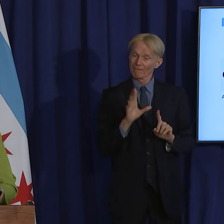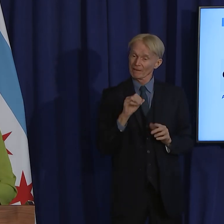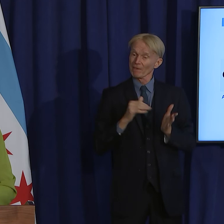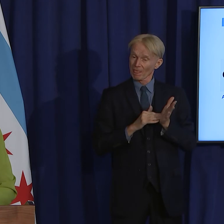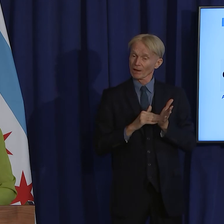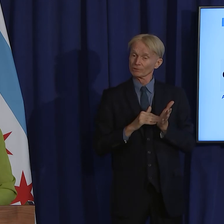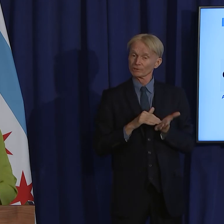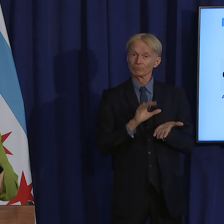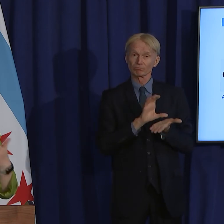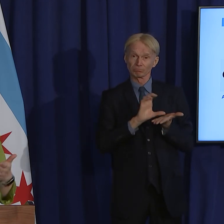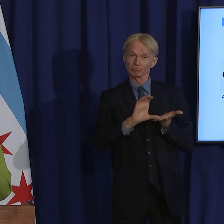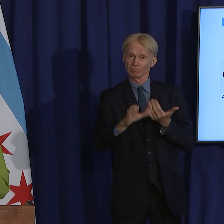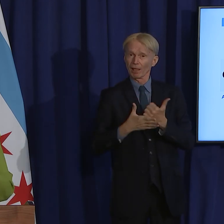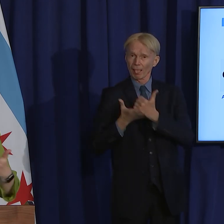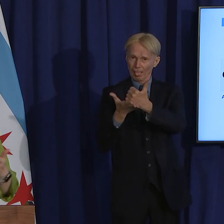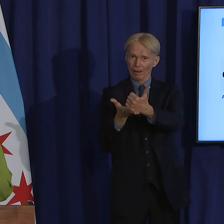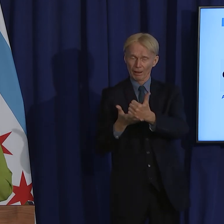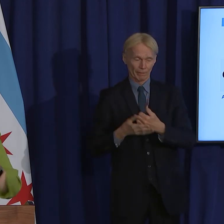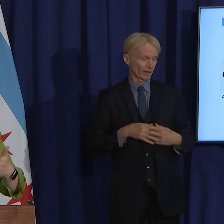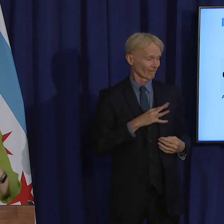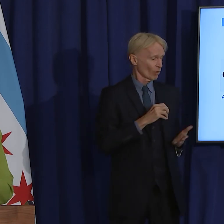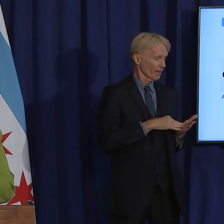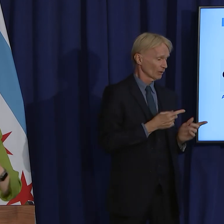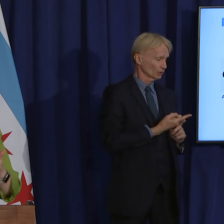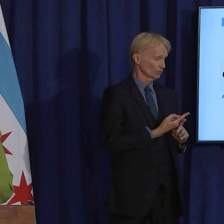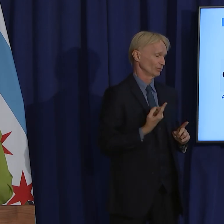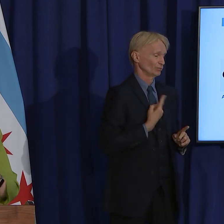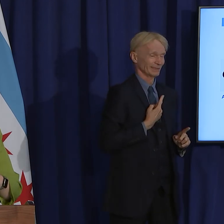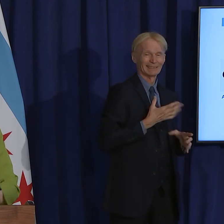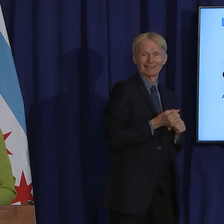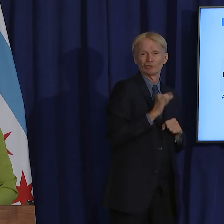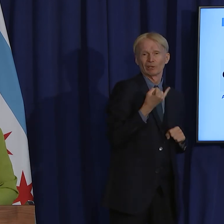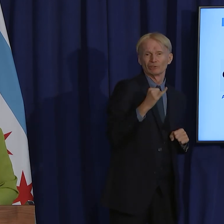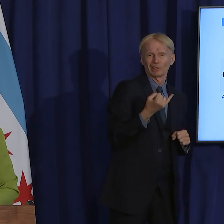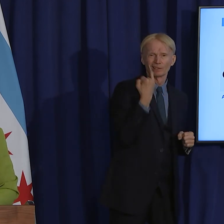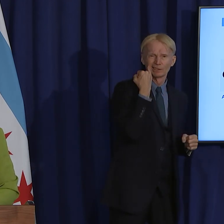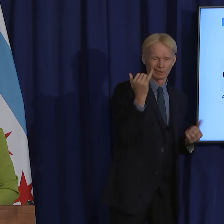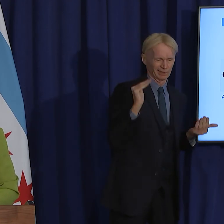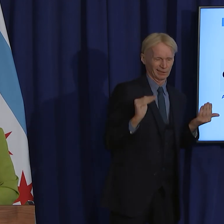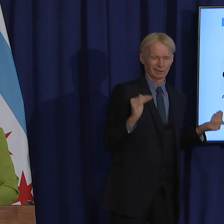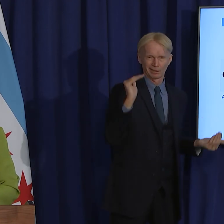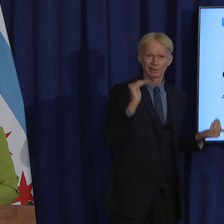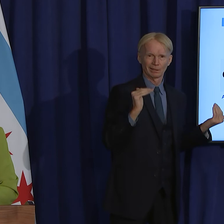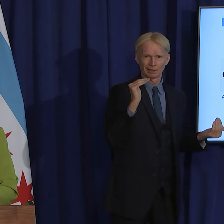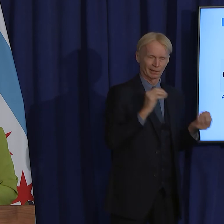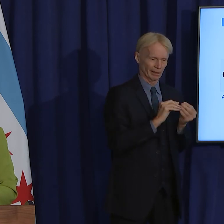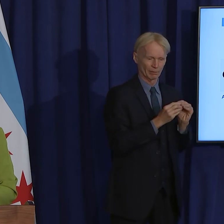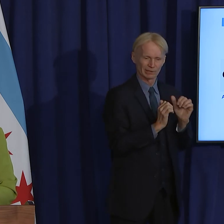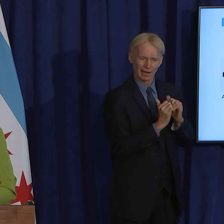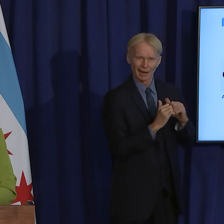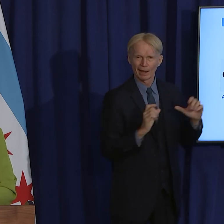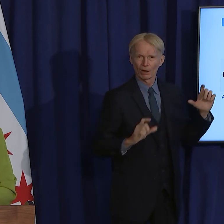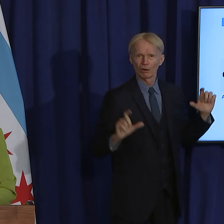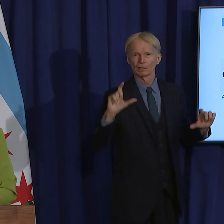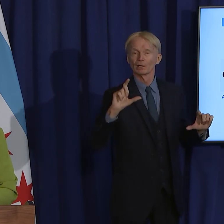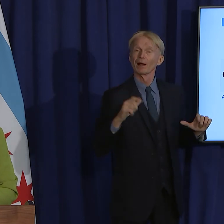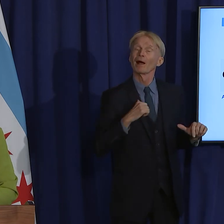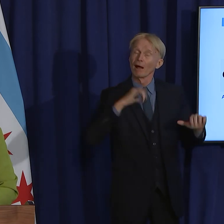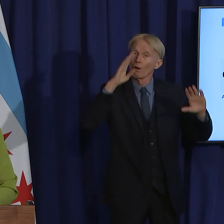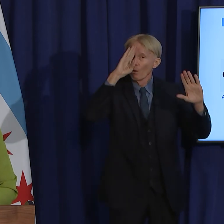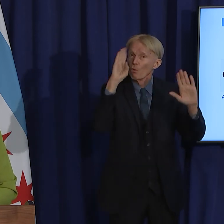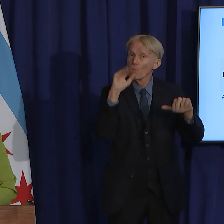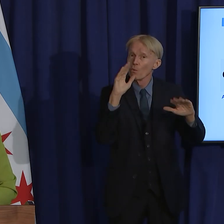gotten 40,000 Johnson & Johnson the previous week, so just to give you a sense of being able to fill in some of those gaps. And I hope that it really